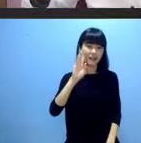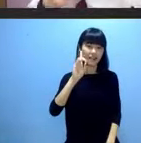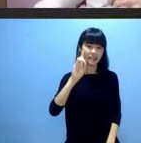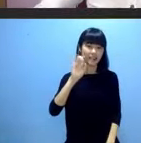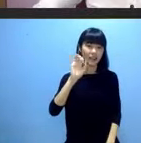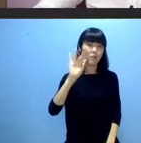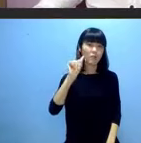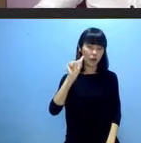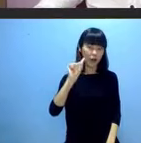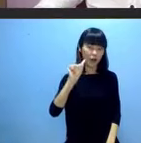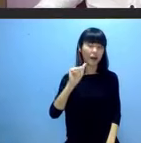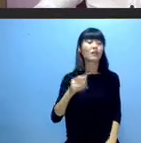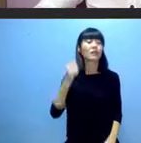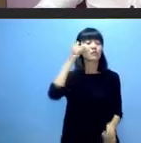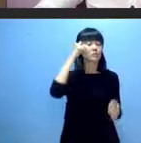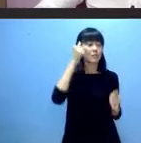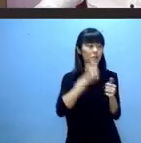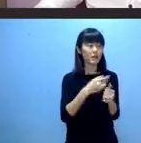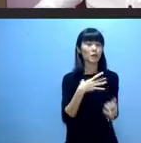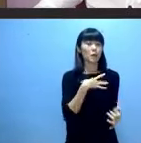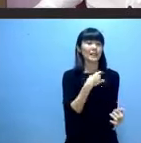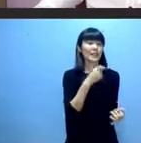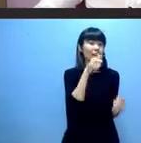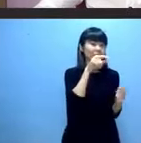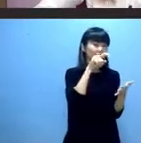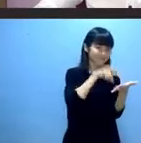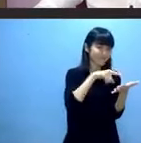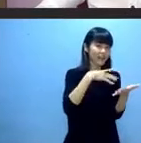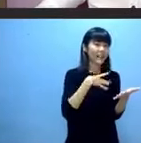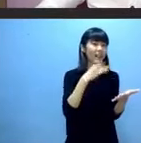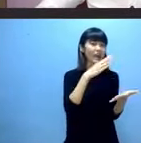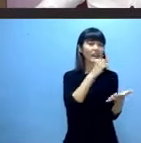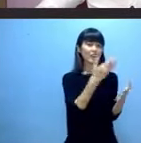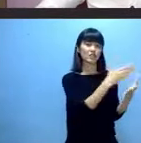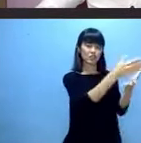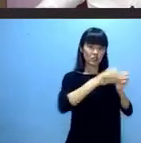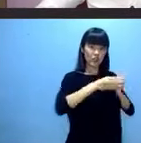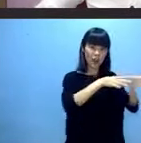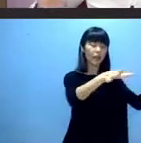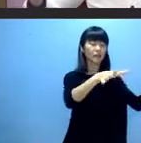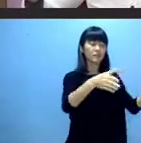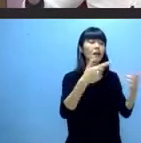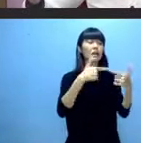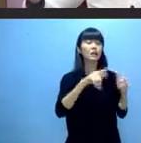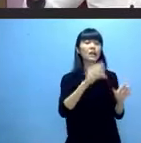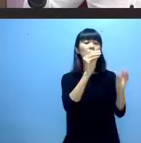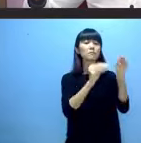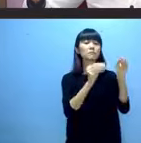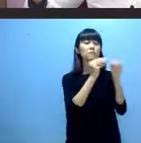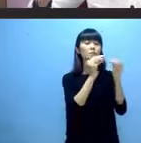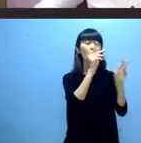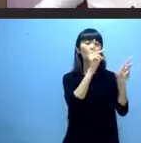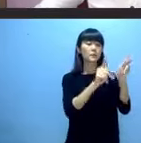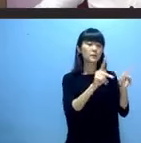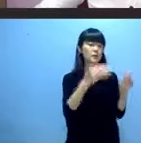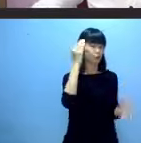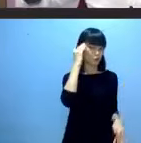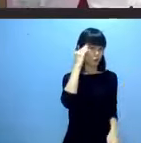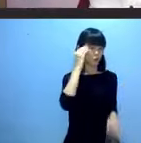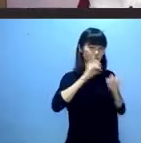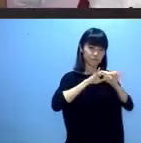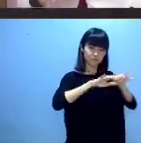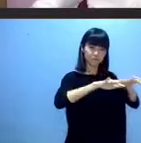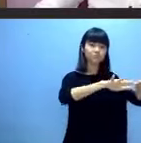of course this video is to spread positivity. So let more people know about the Good People Show so that we can spread the good people far and